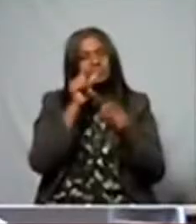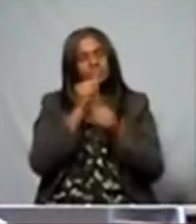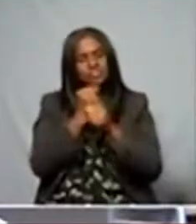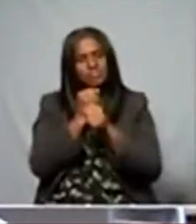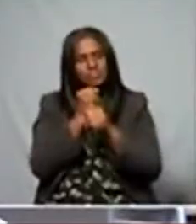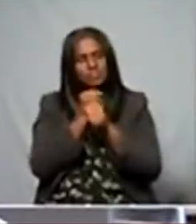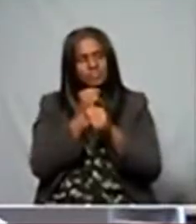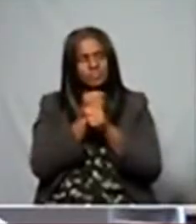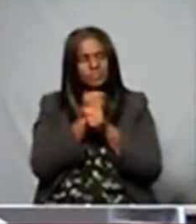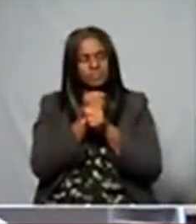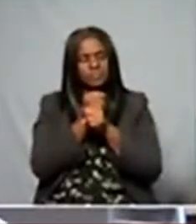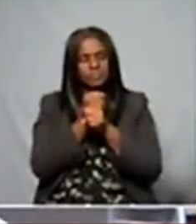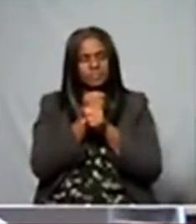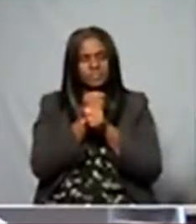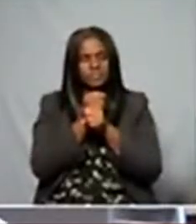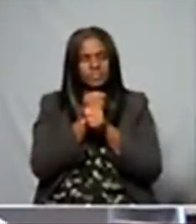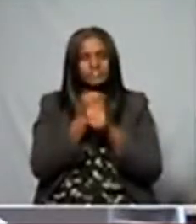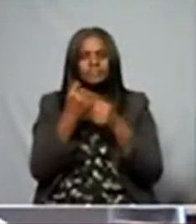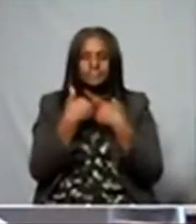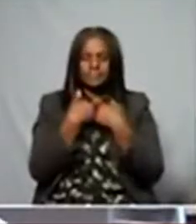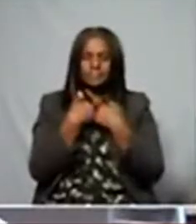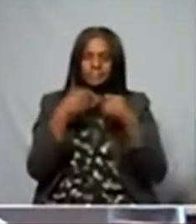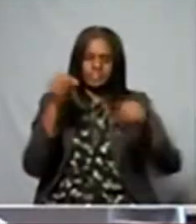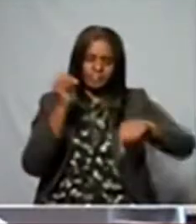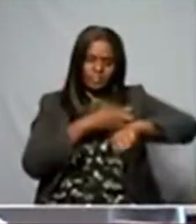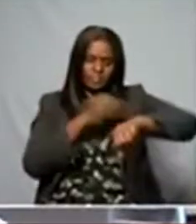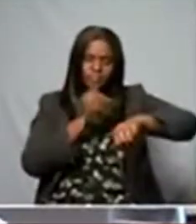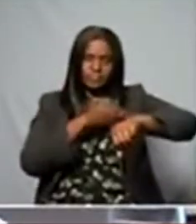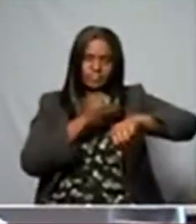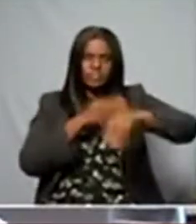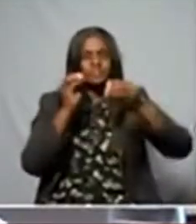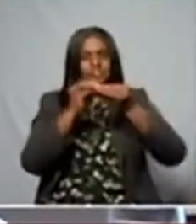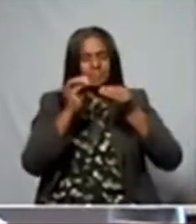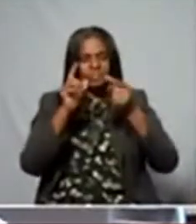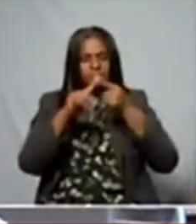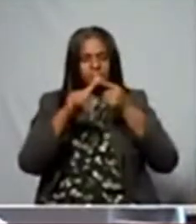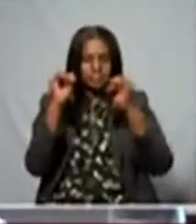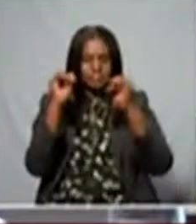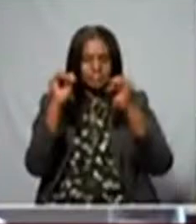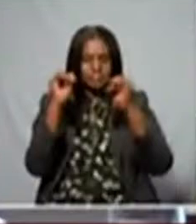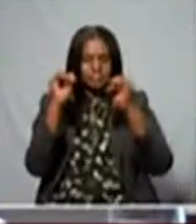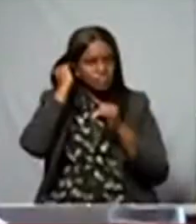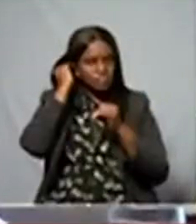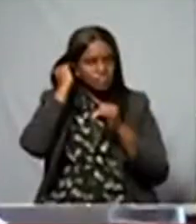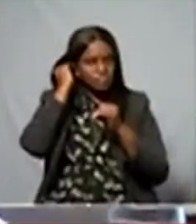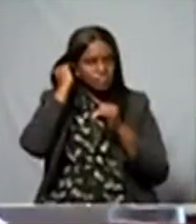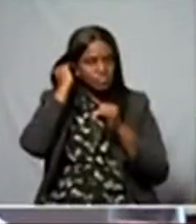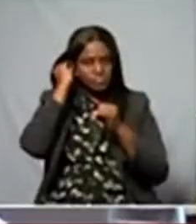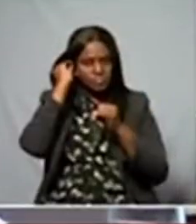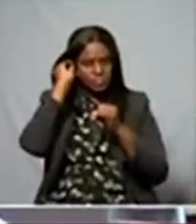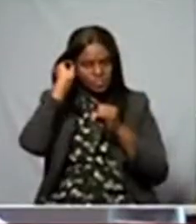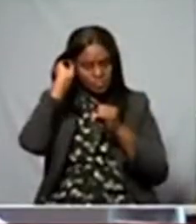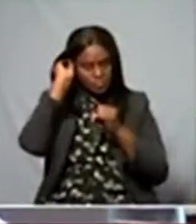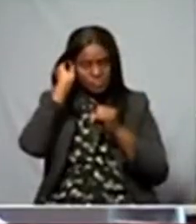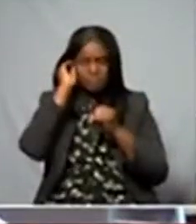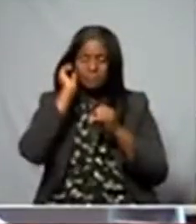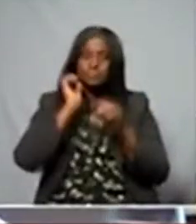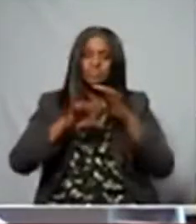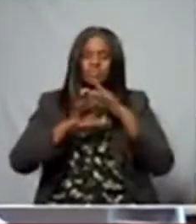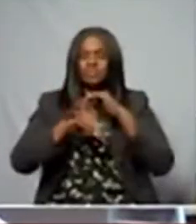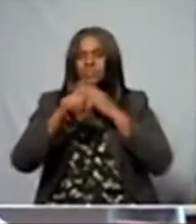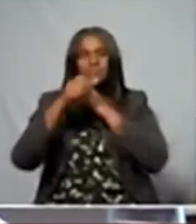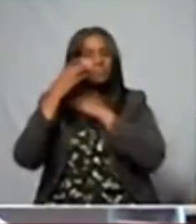operations, tasks and investment to be implemented under this program will ensure that the